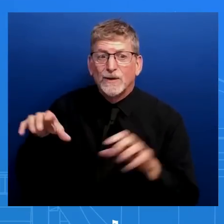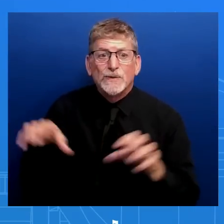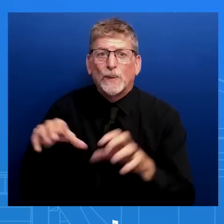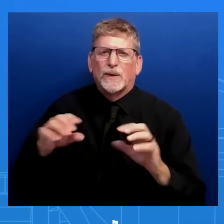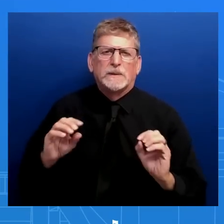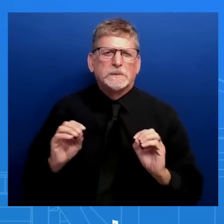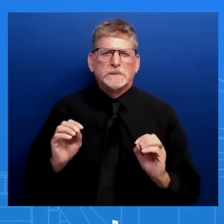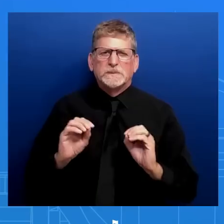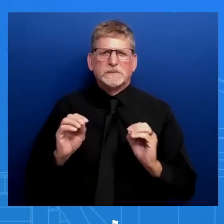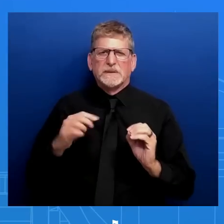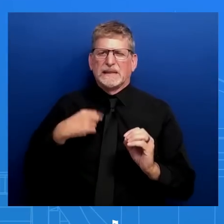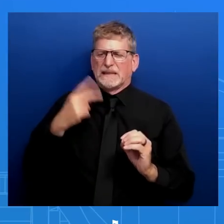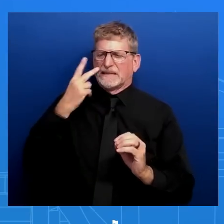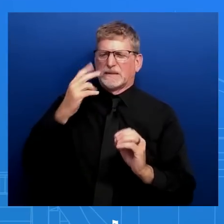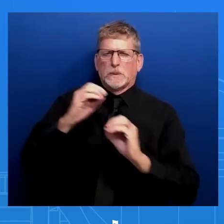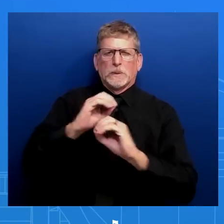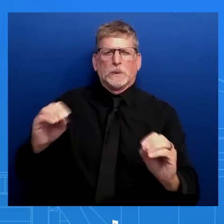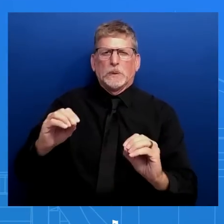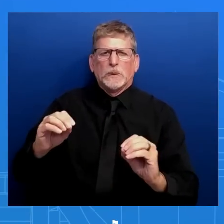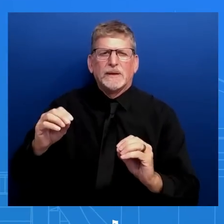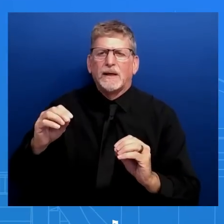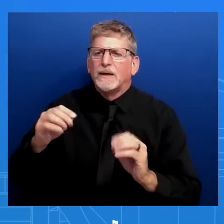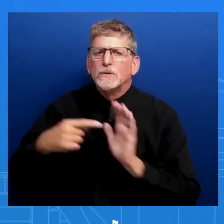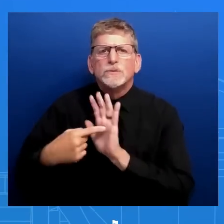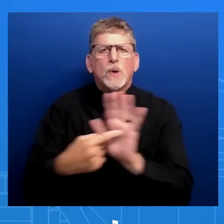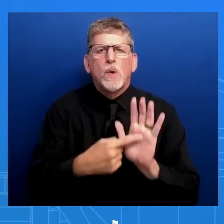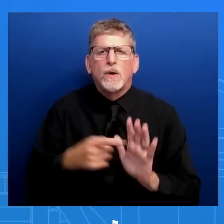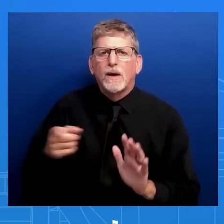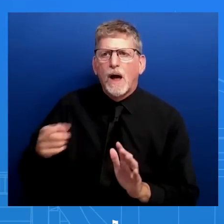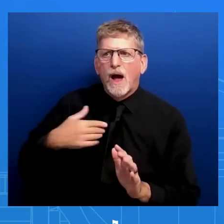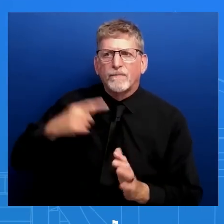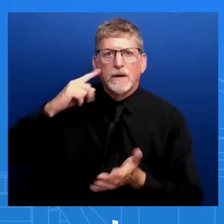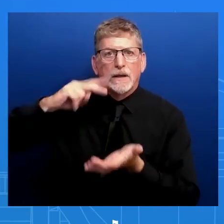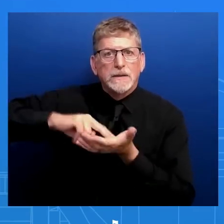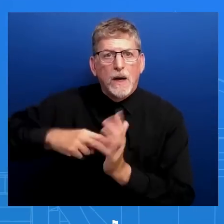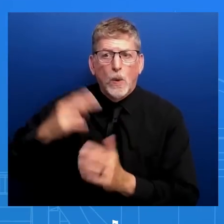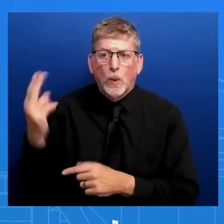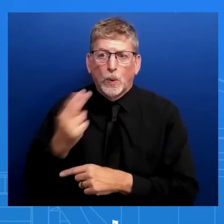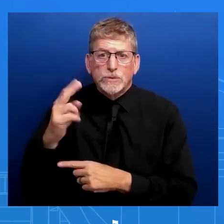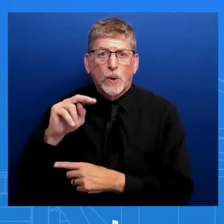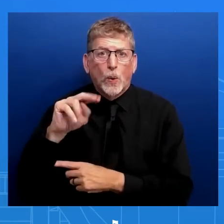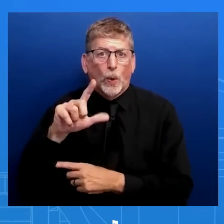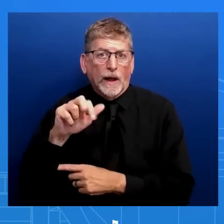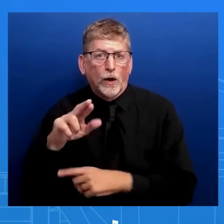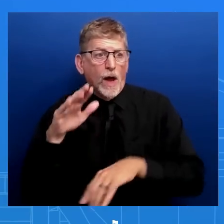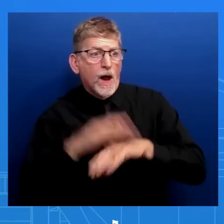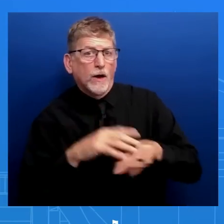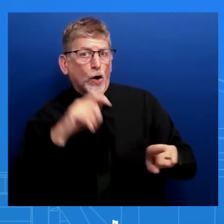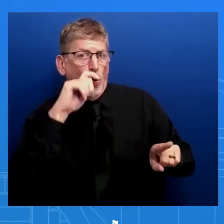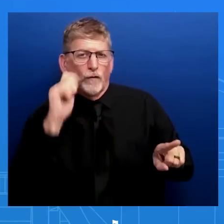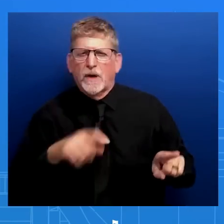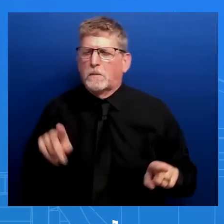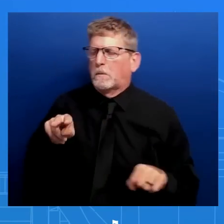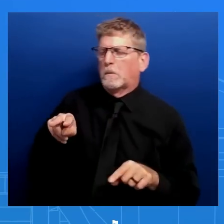use nuclear weapons inside Ukraine. And I can also assure you that we've done nothing, we've seen